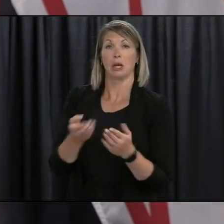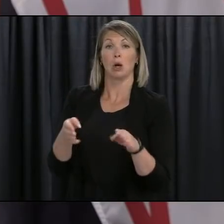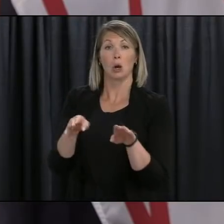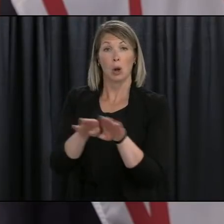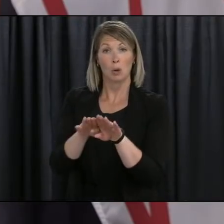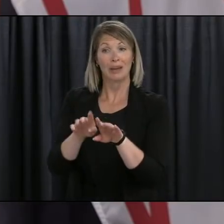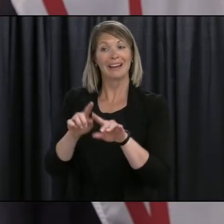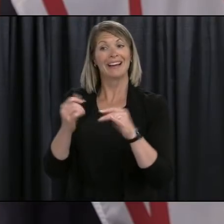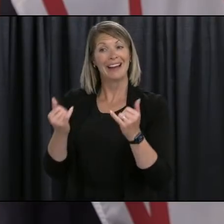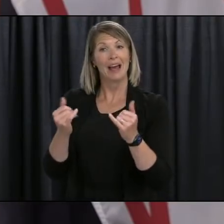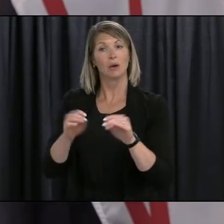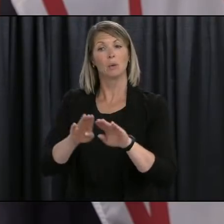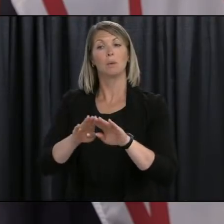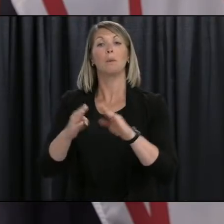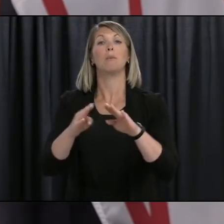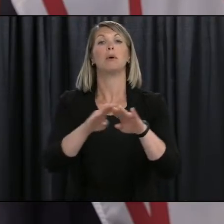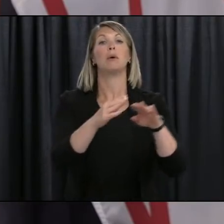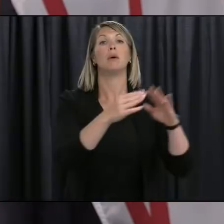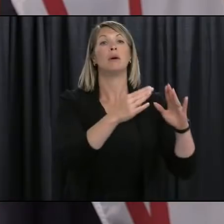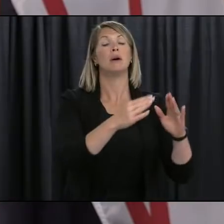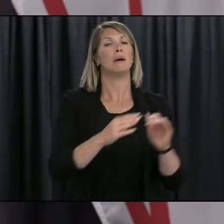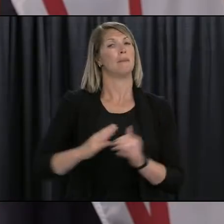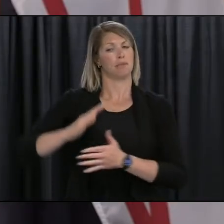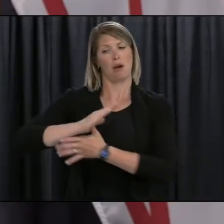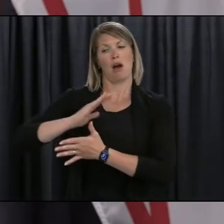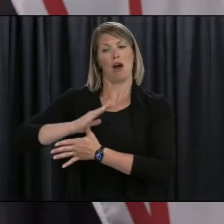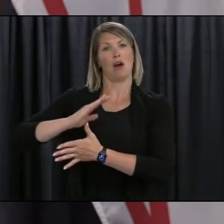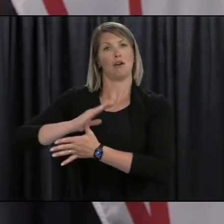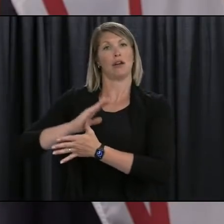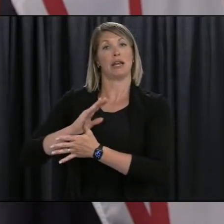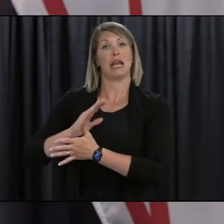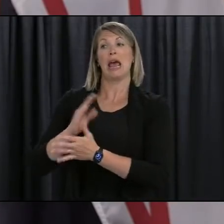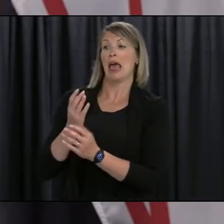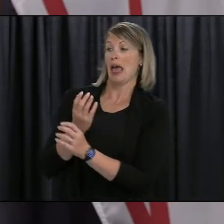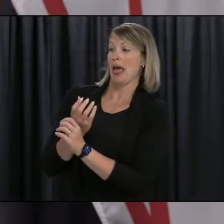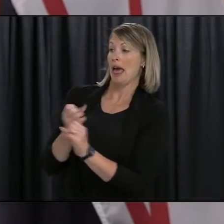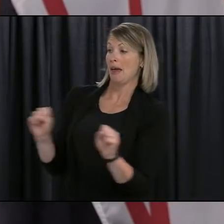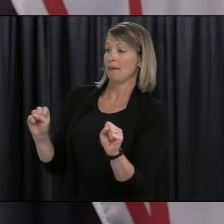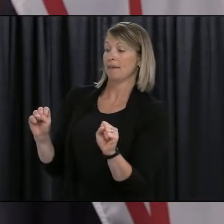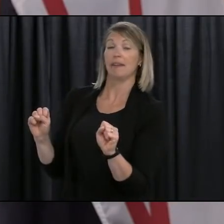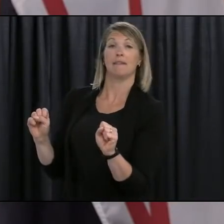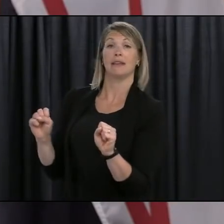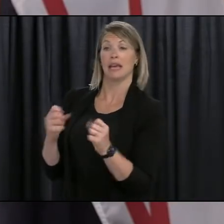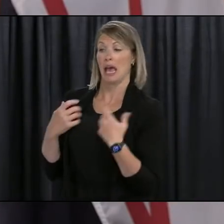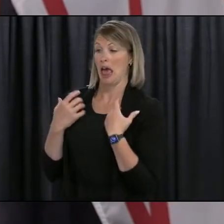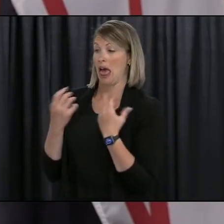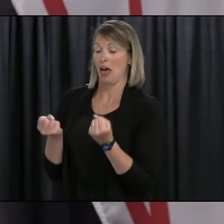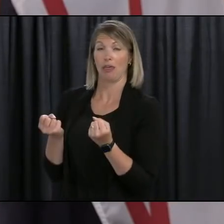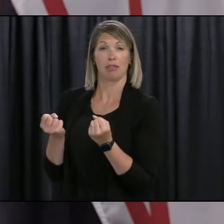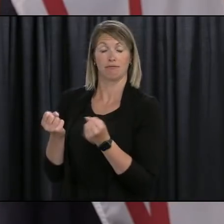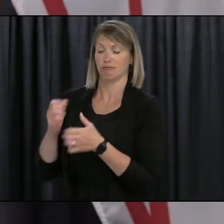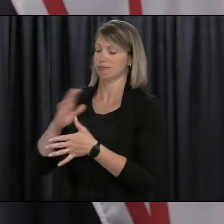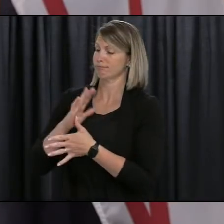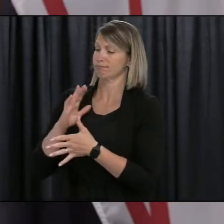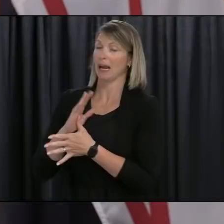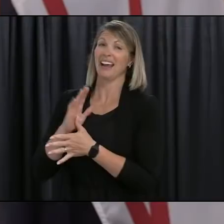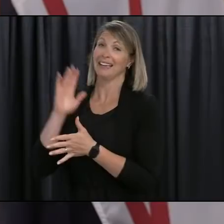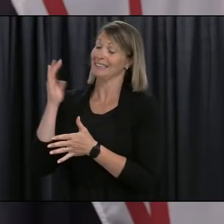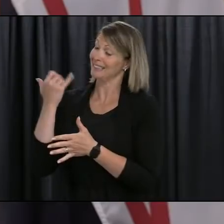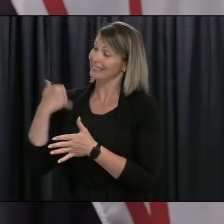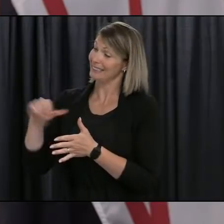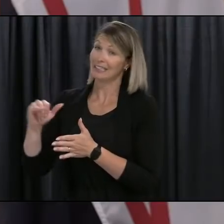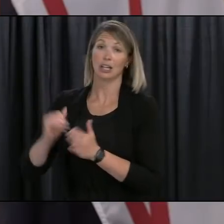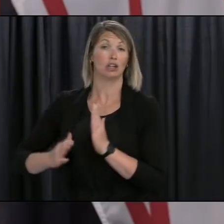safety that was considered first and foremost, and that won't change. Keeping people safe, keeping Newfoundlanders and Labradorians safe is the